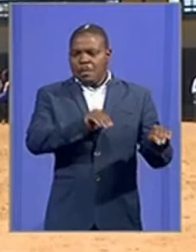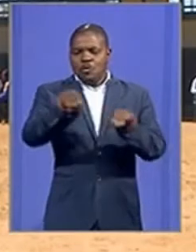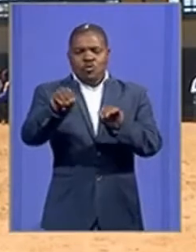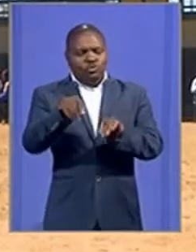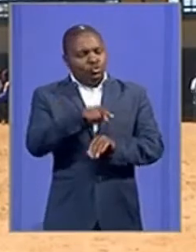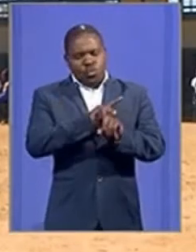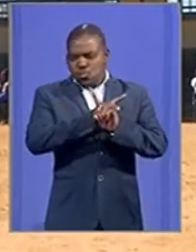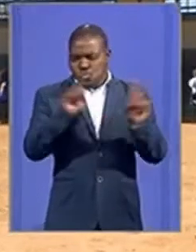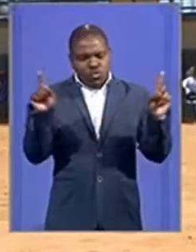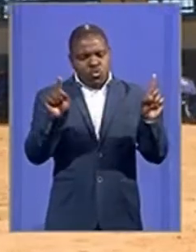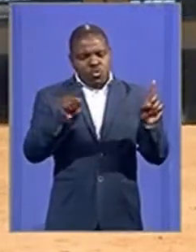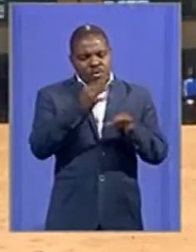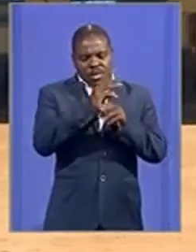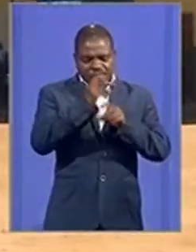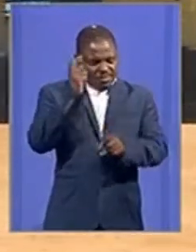tšeo di momagantšhwe.